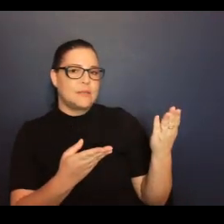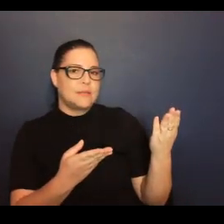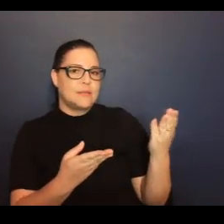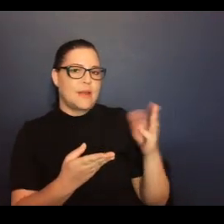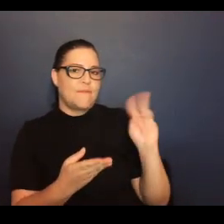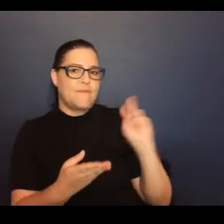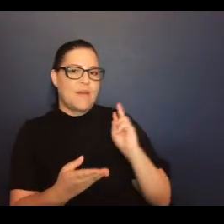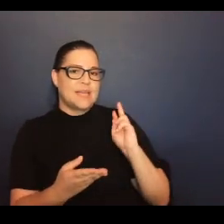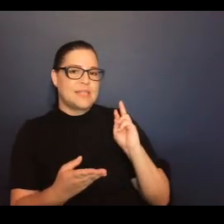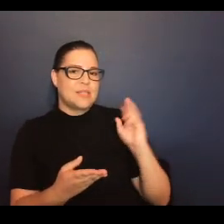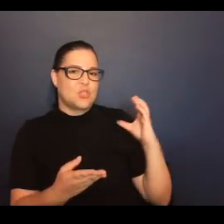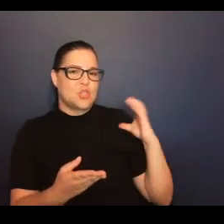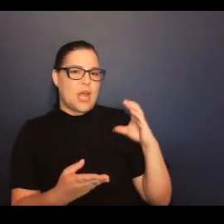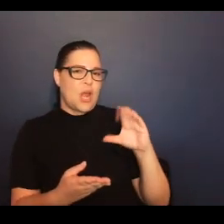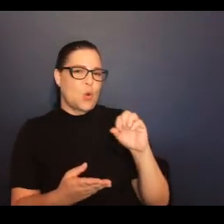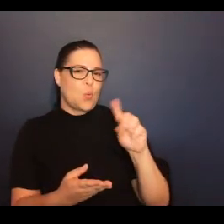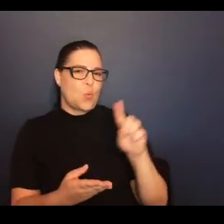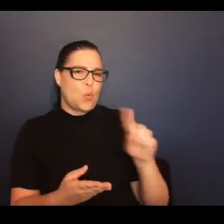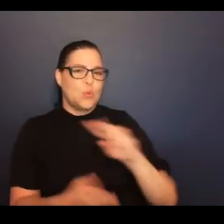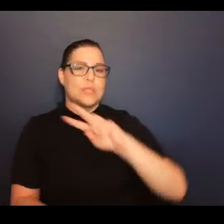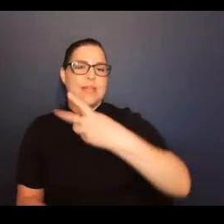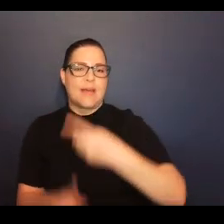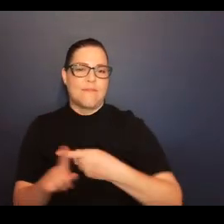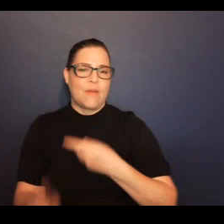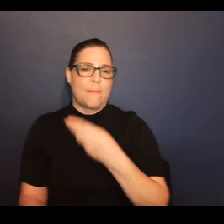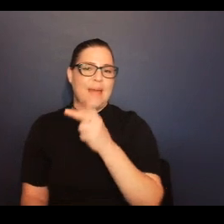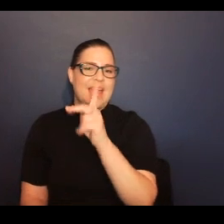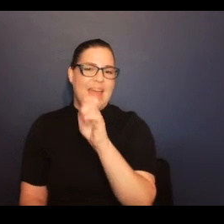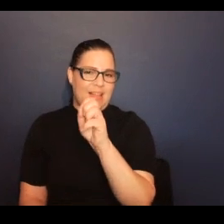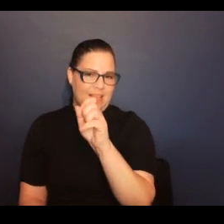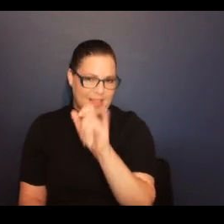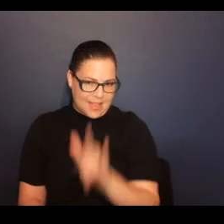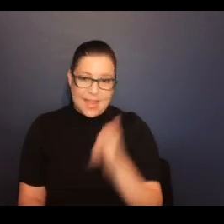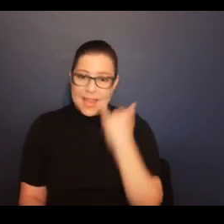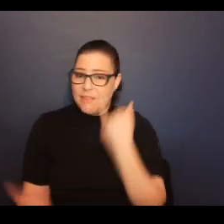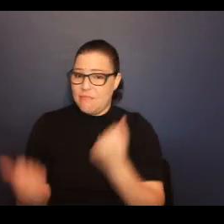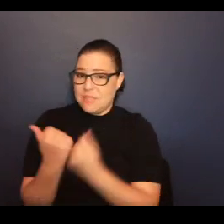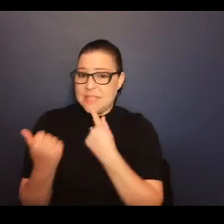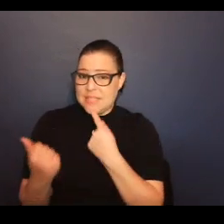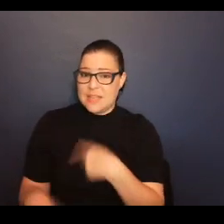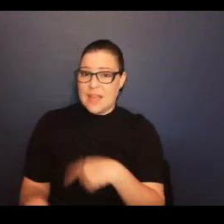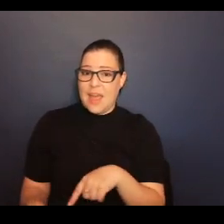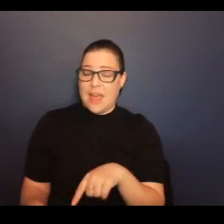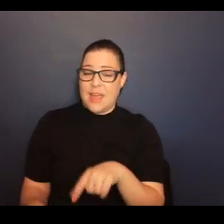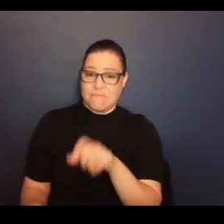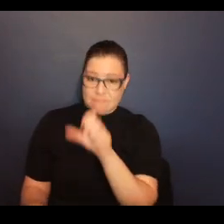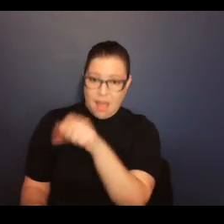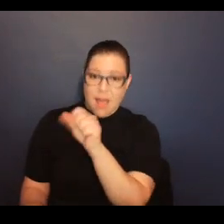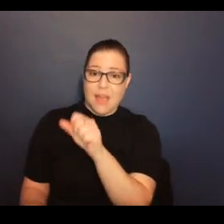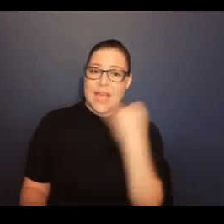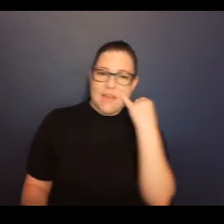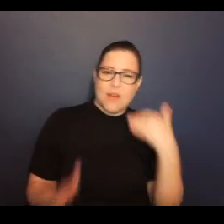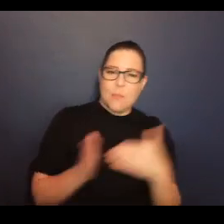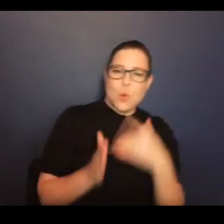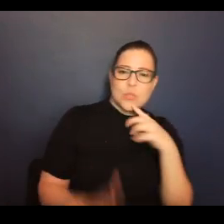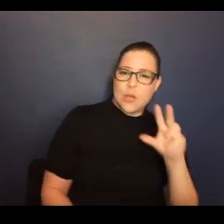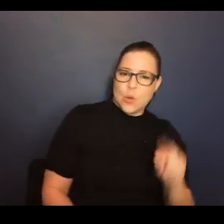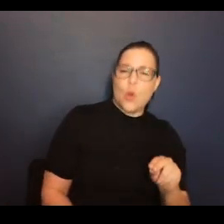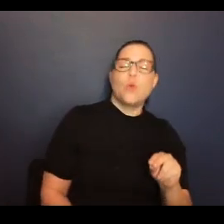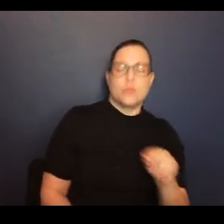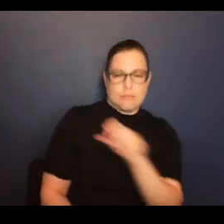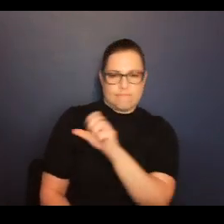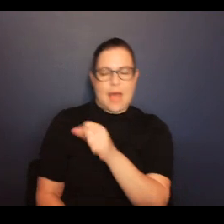Vice Chair Cruz. I heard a second from Board Member Kelly. All those in favor say aye. Aye. Aye. All those opposed say no. The ayes